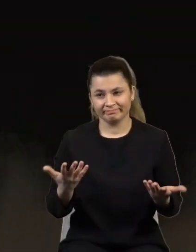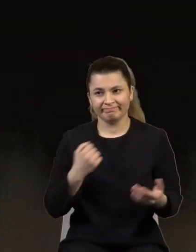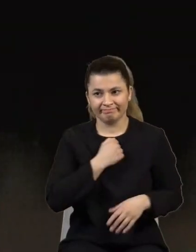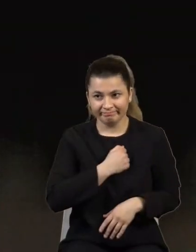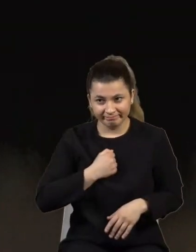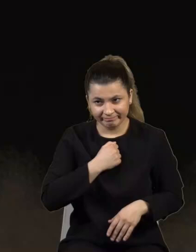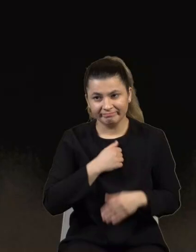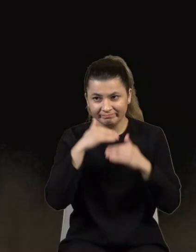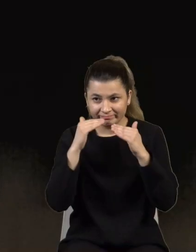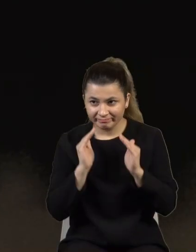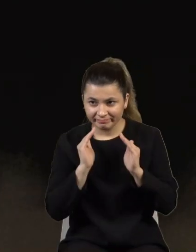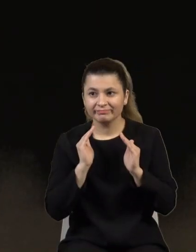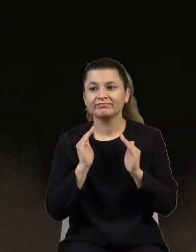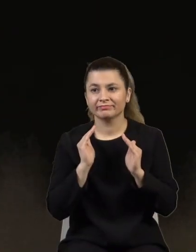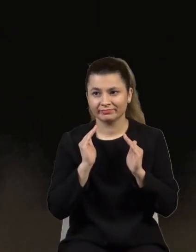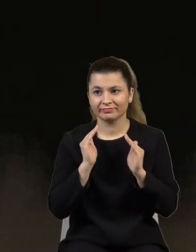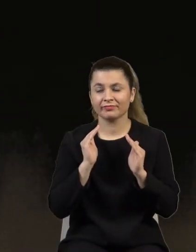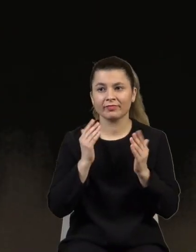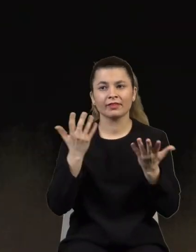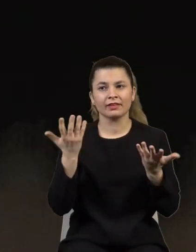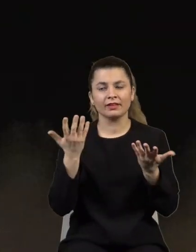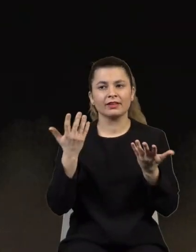last autumn. We